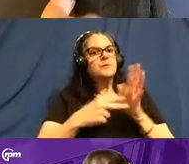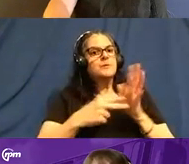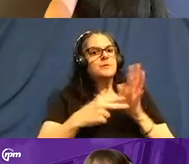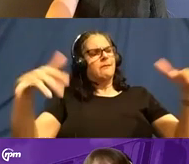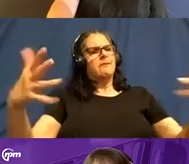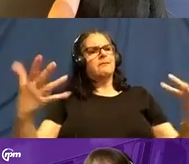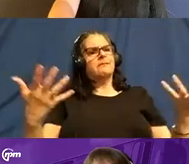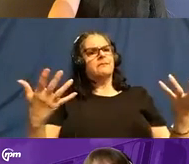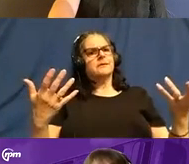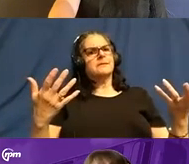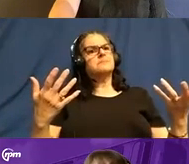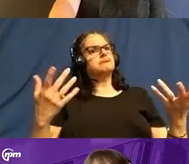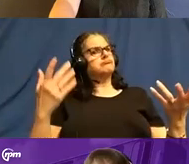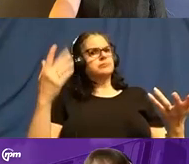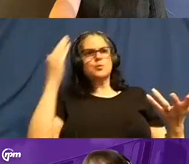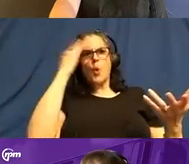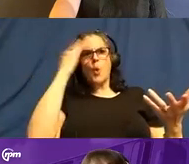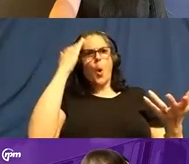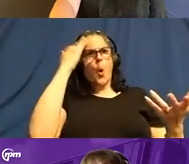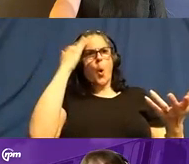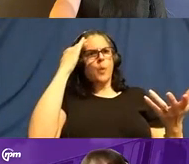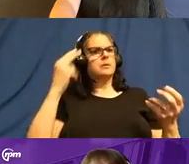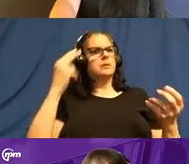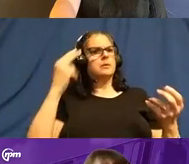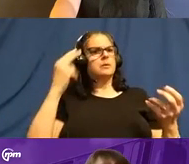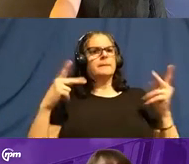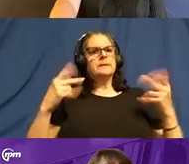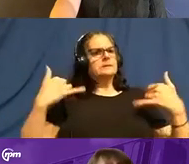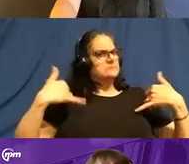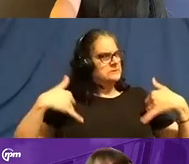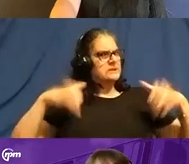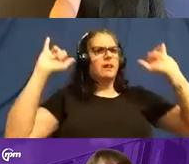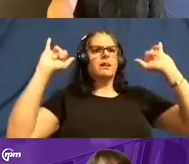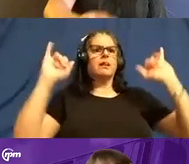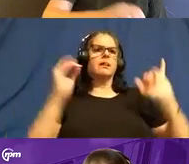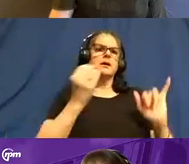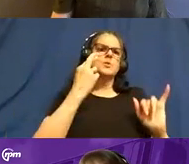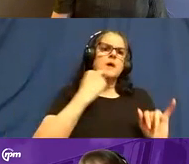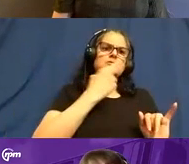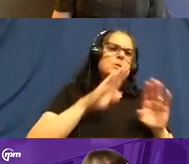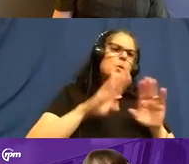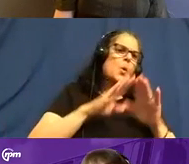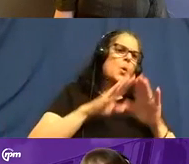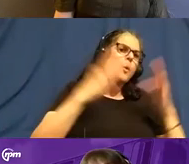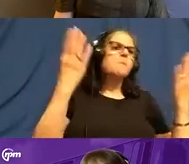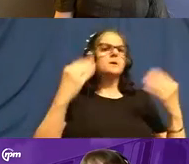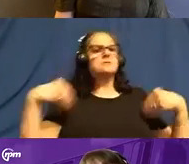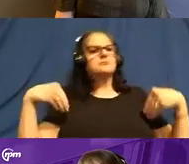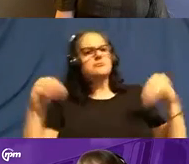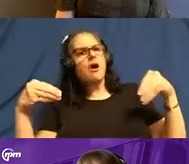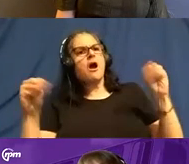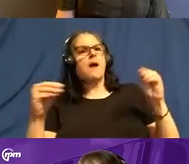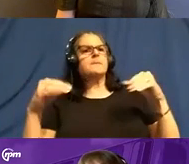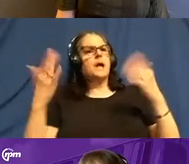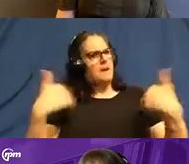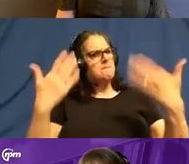know, hey, we're open for business. Come eat, come shop, come play in our community. It's very hyper